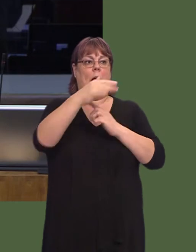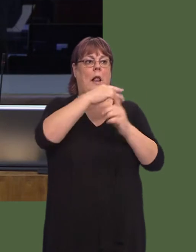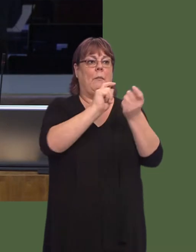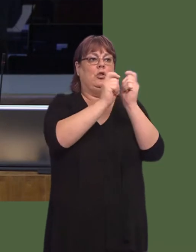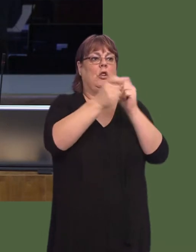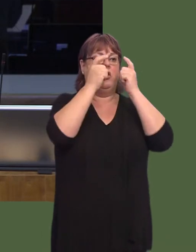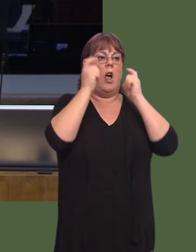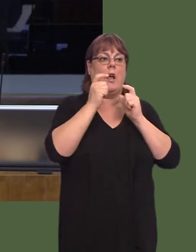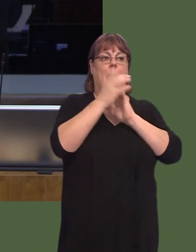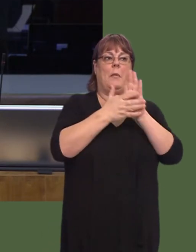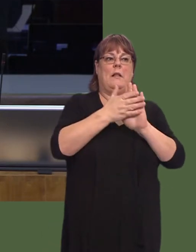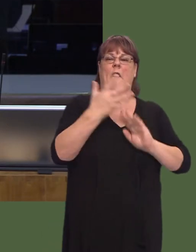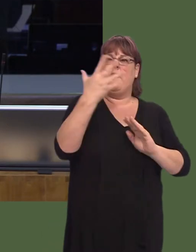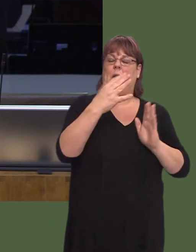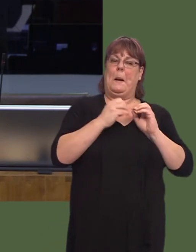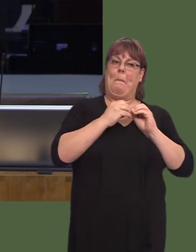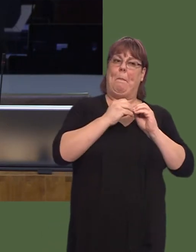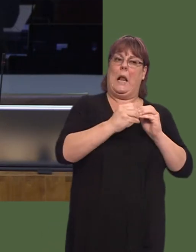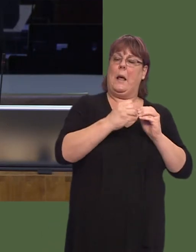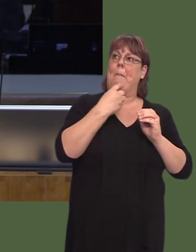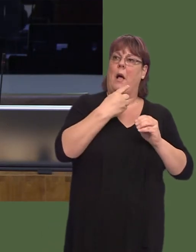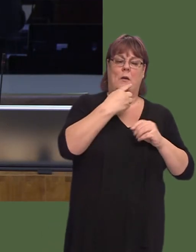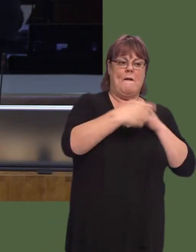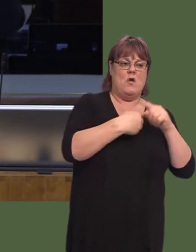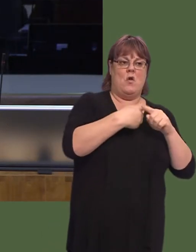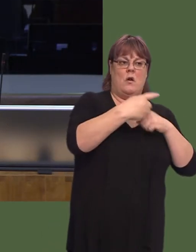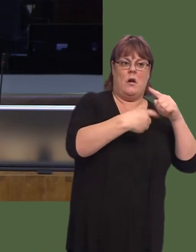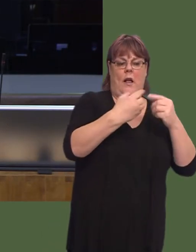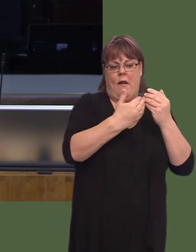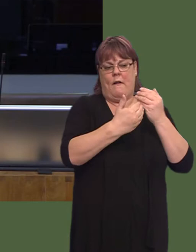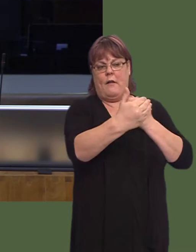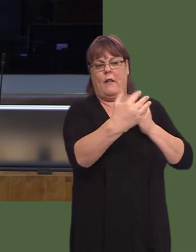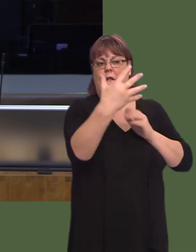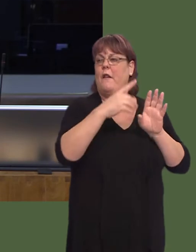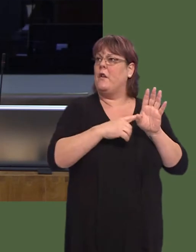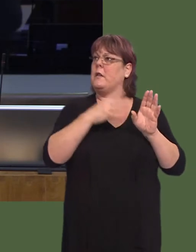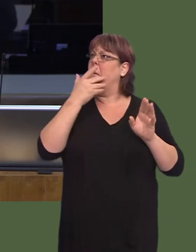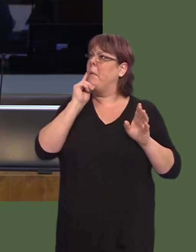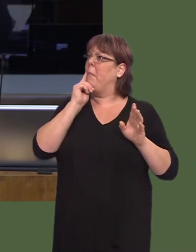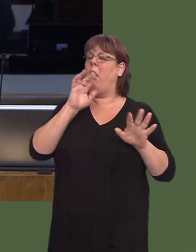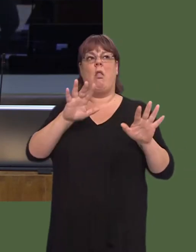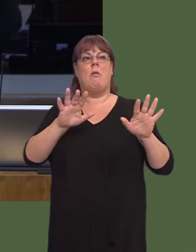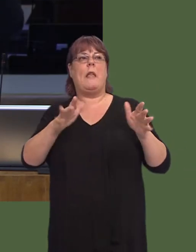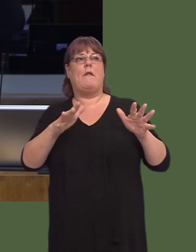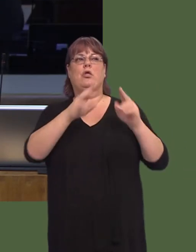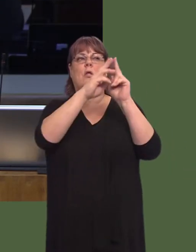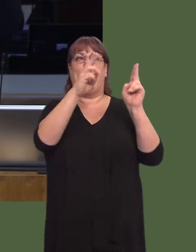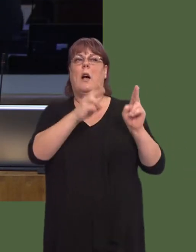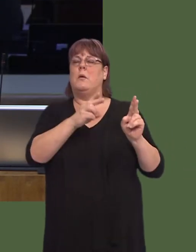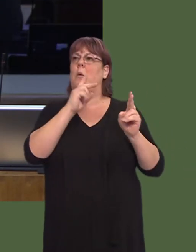in 2022 would be nearly £15 billion a year. And over the next 5 years, the